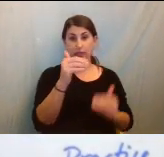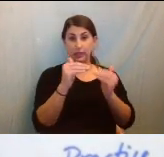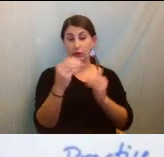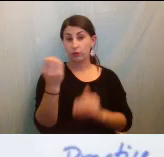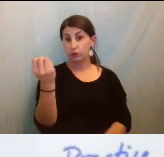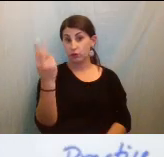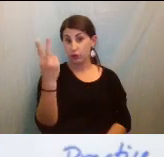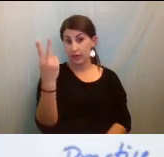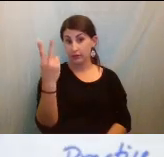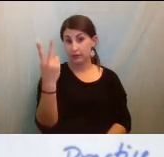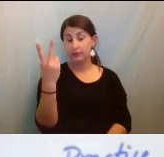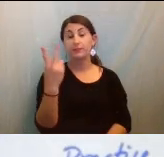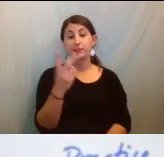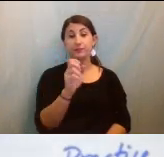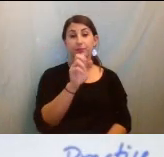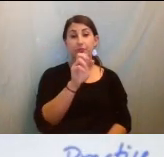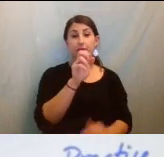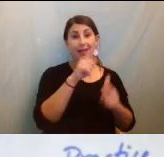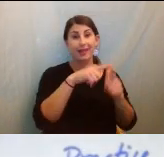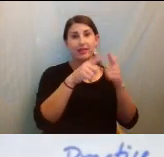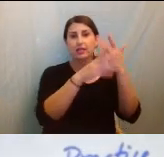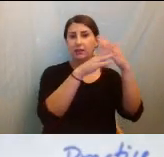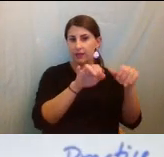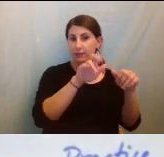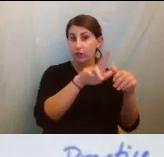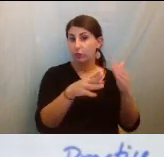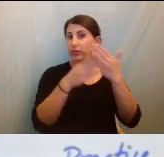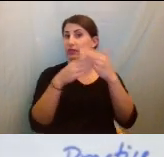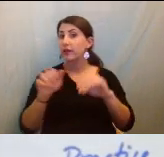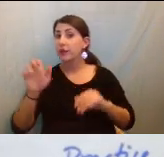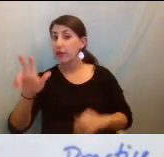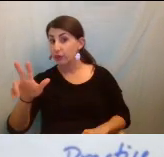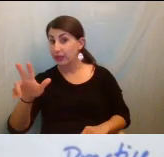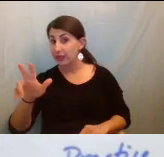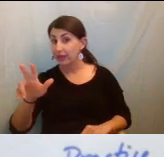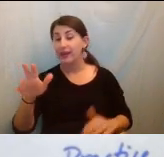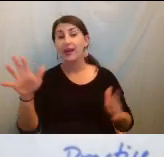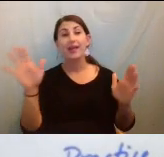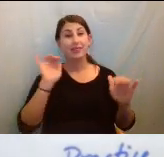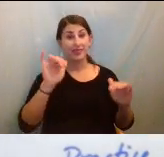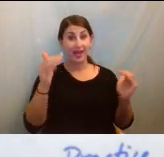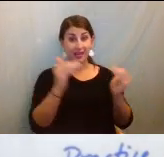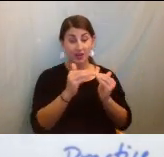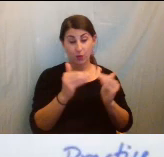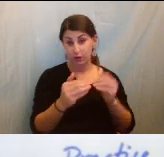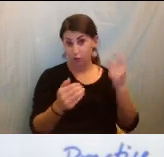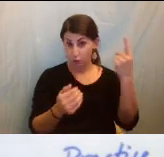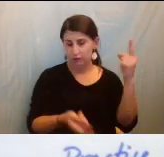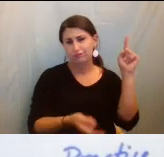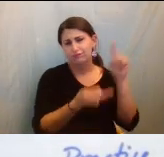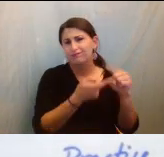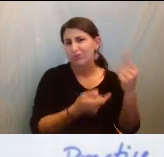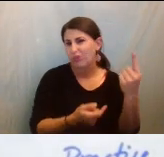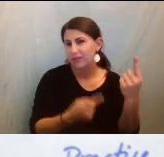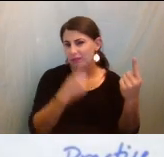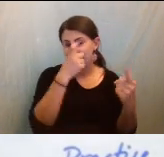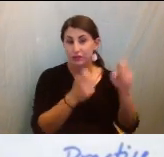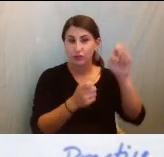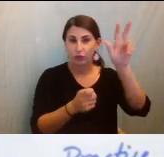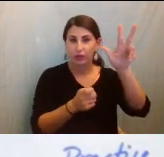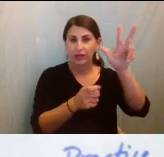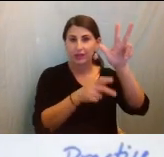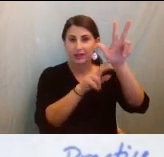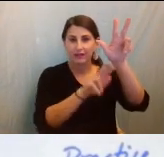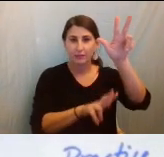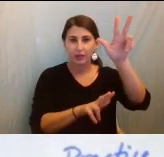3g equals 12. Then divide by 3, that turns into 1, simplifies to 1,